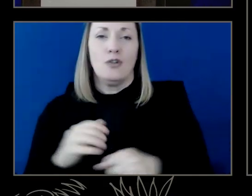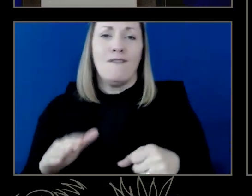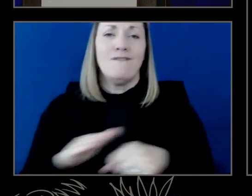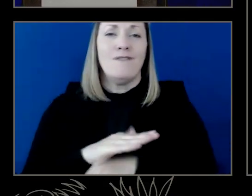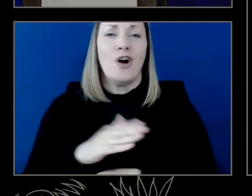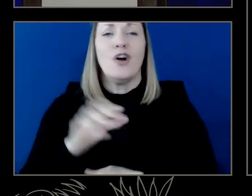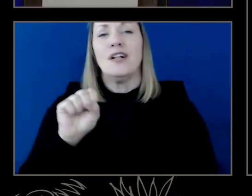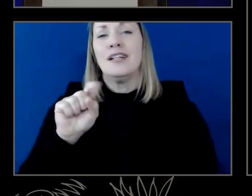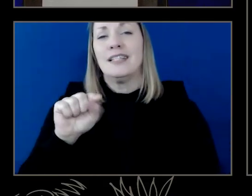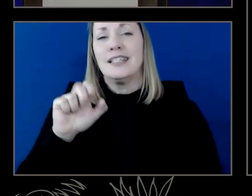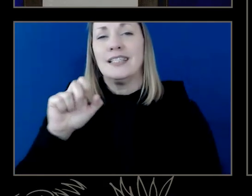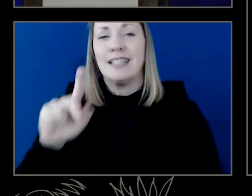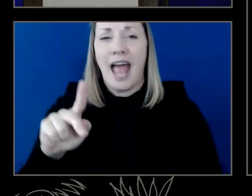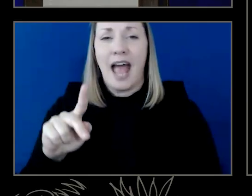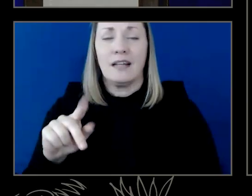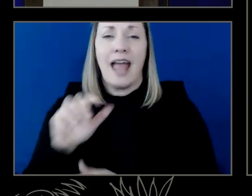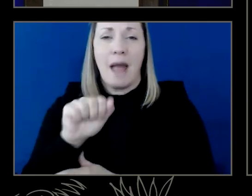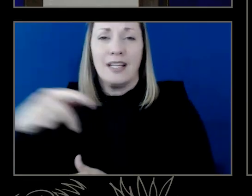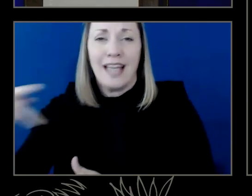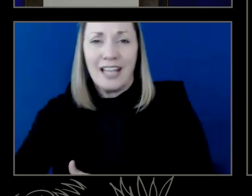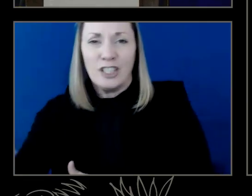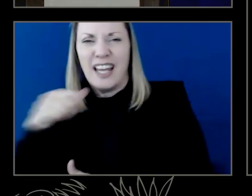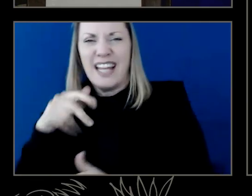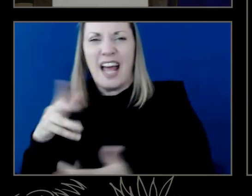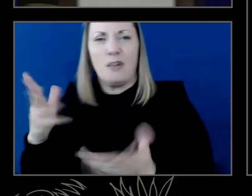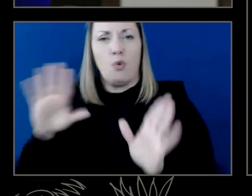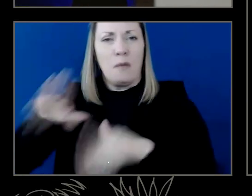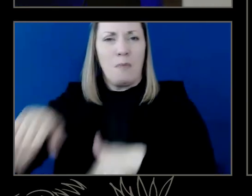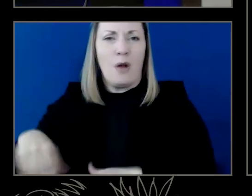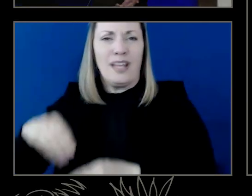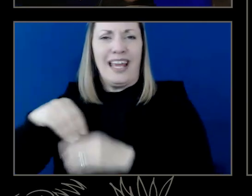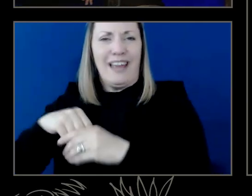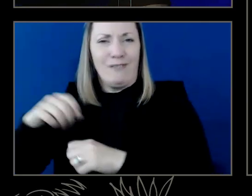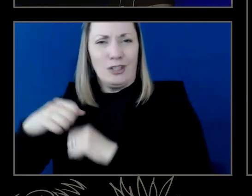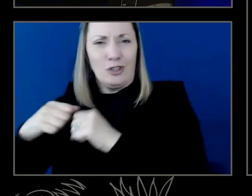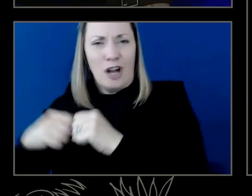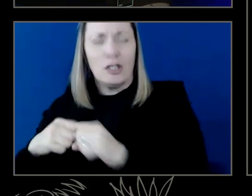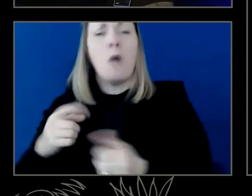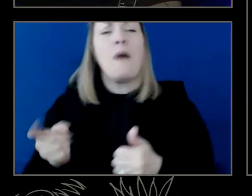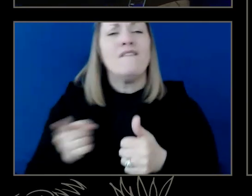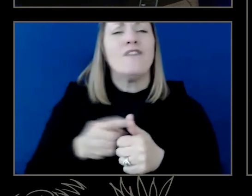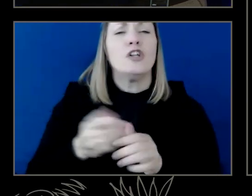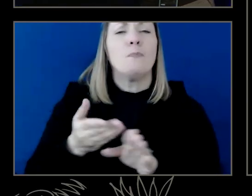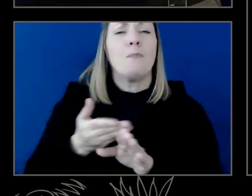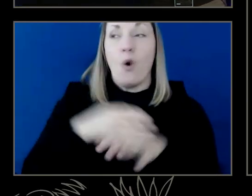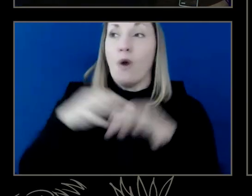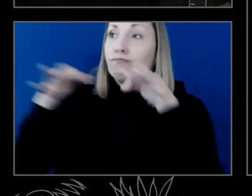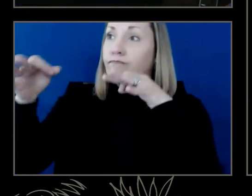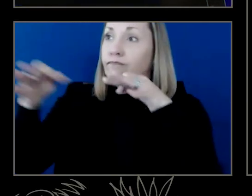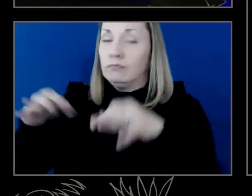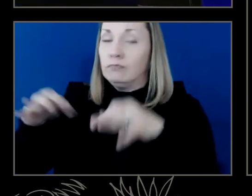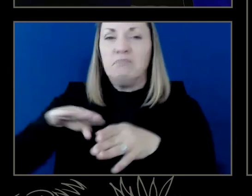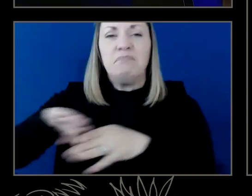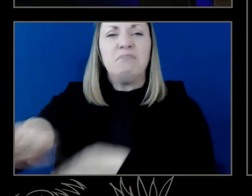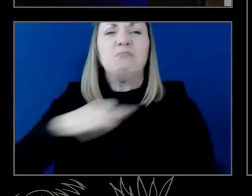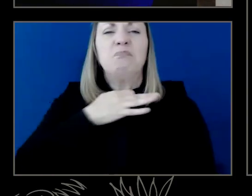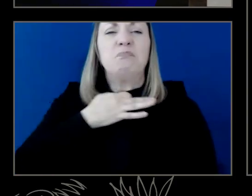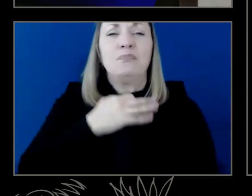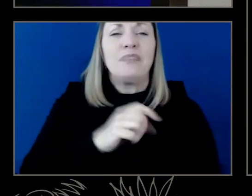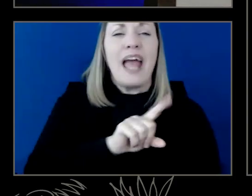the infrastructure. So before we get into all the building blocks and cloudy magic, let me ask you